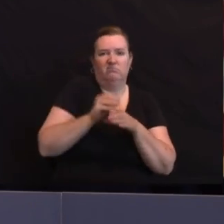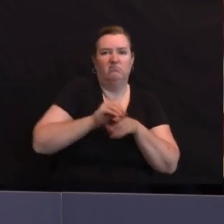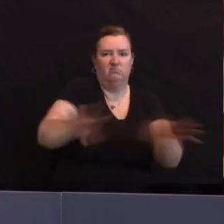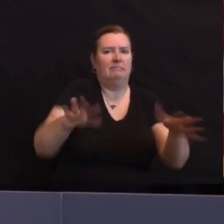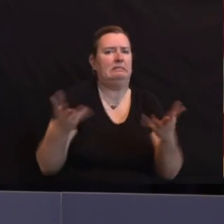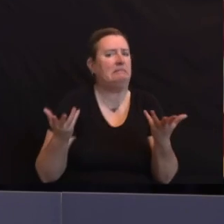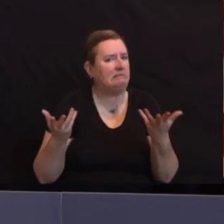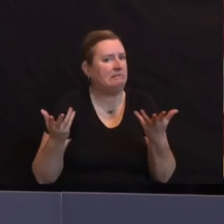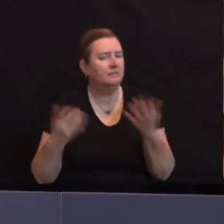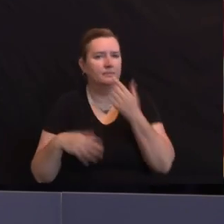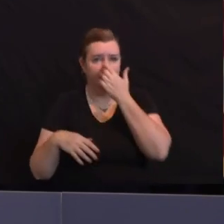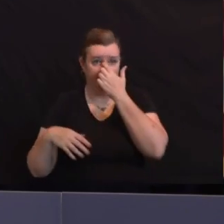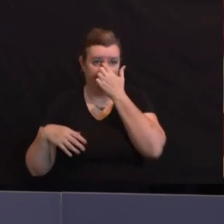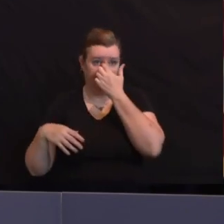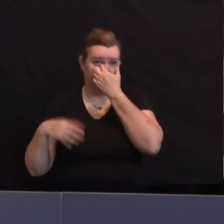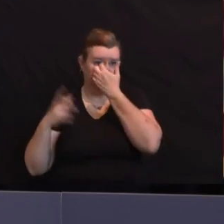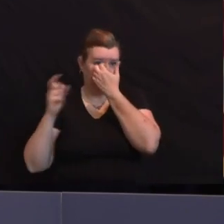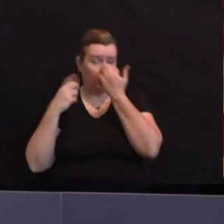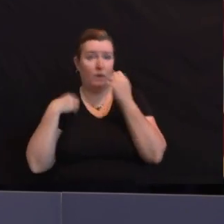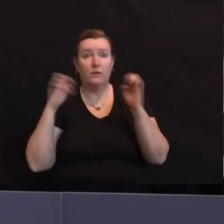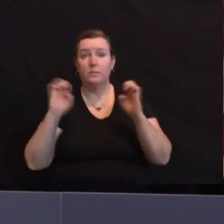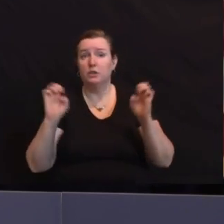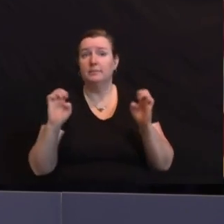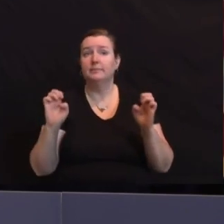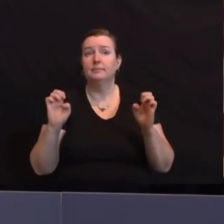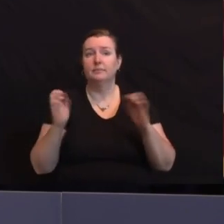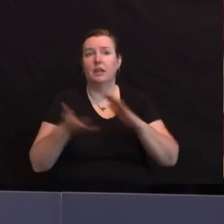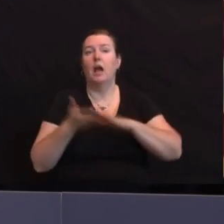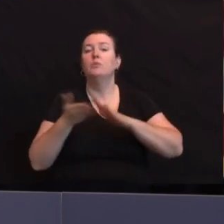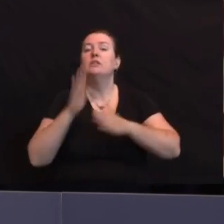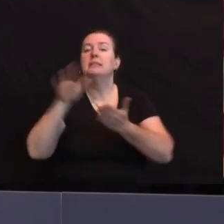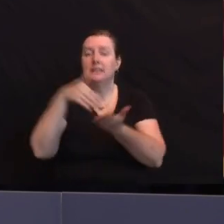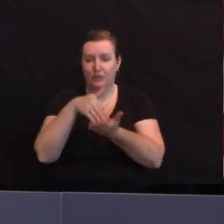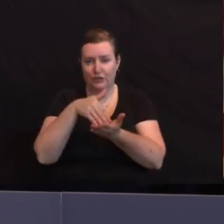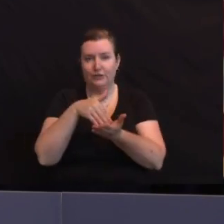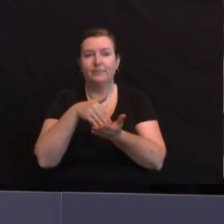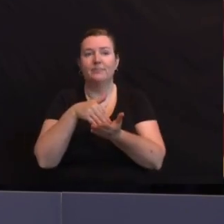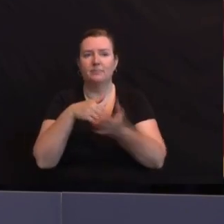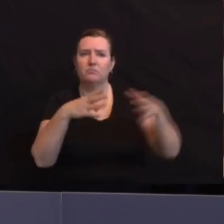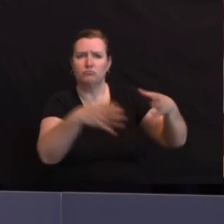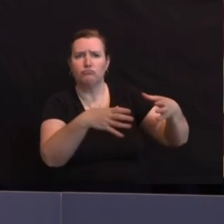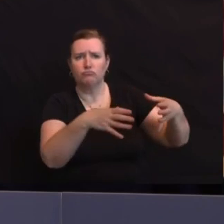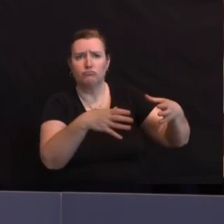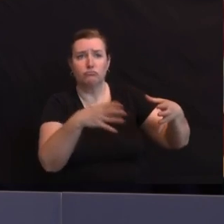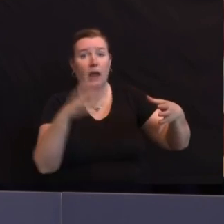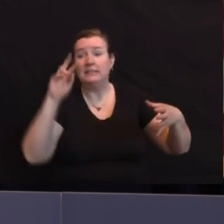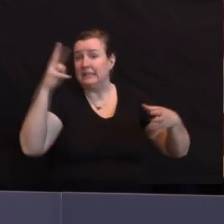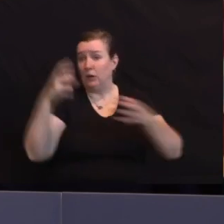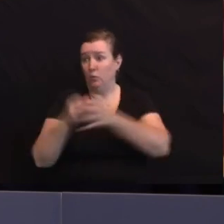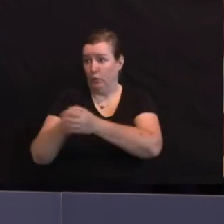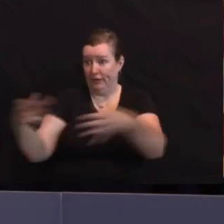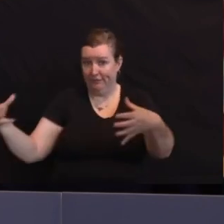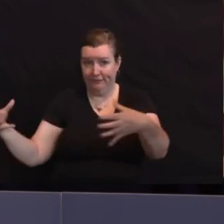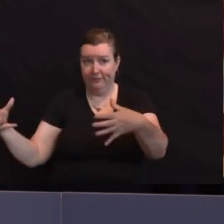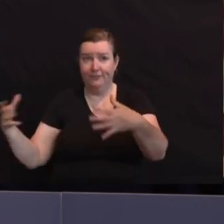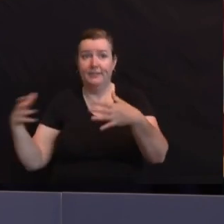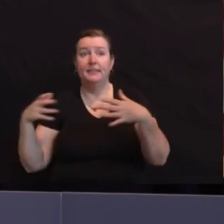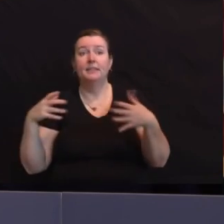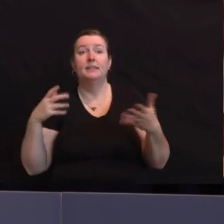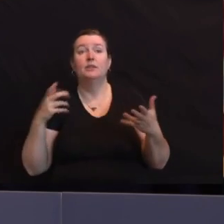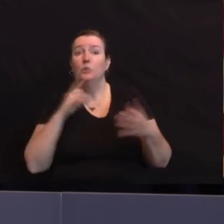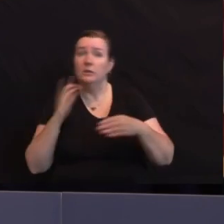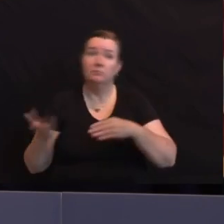operations center, so if they run into trouble with a second wave or unfortunately if it's a real surge,